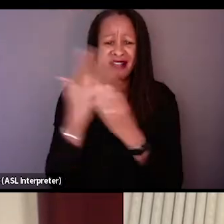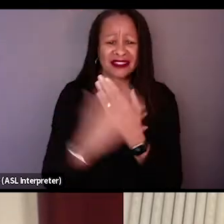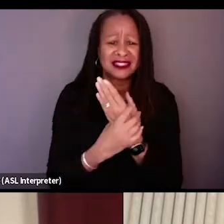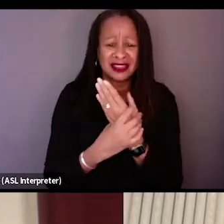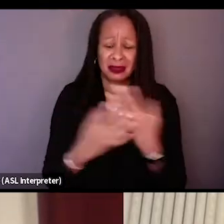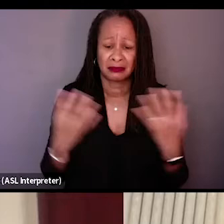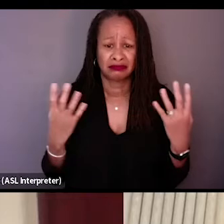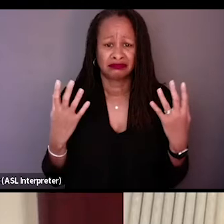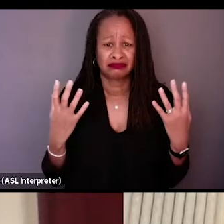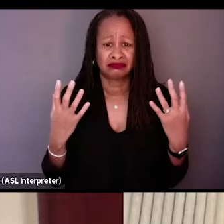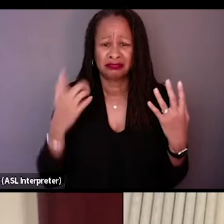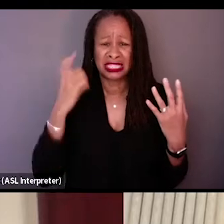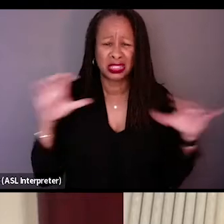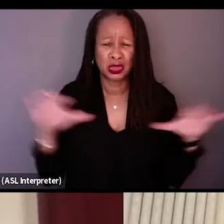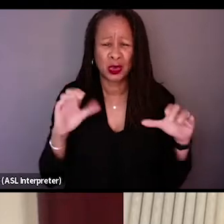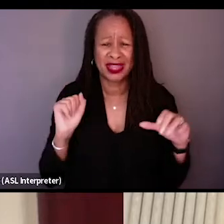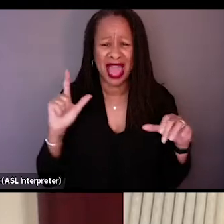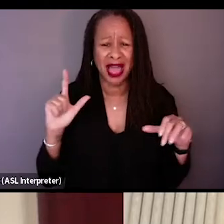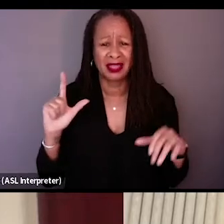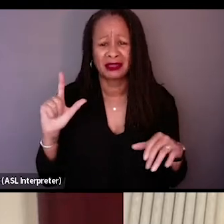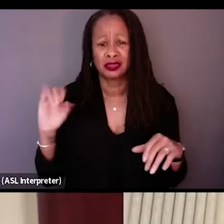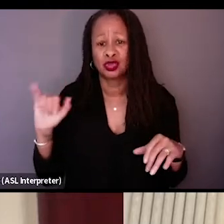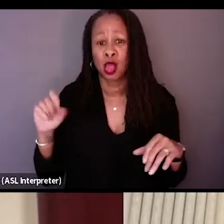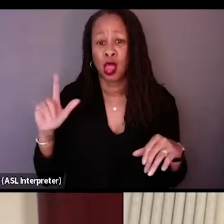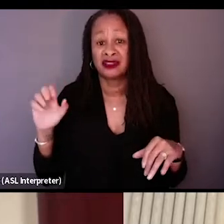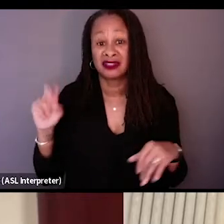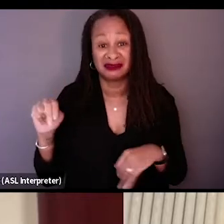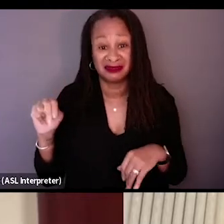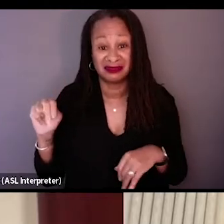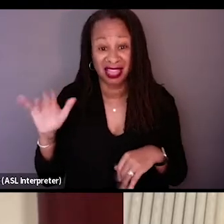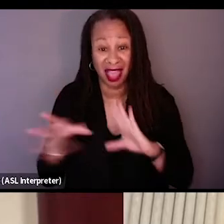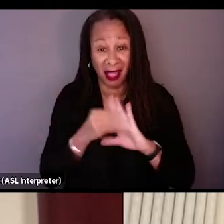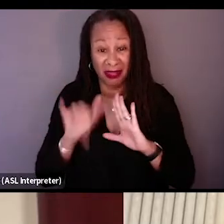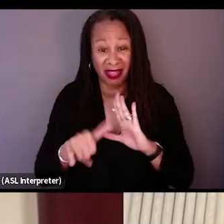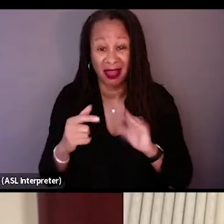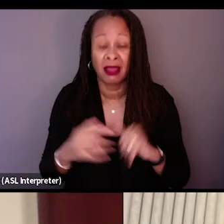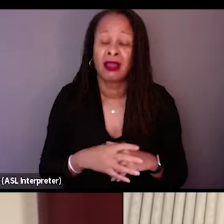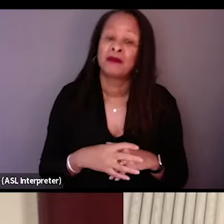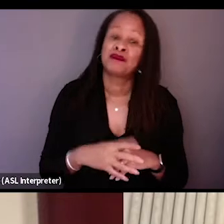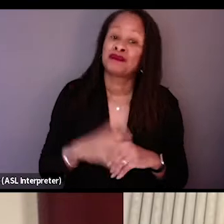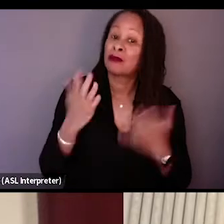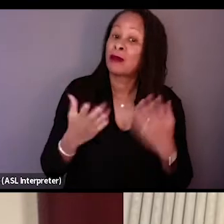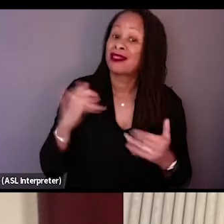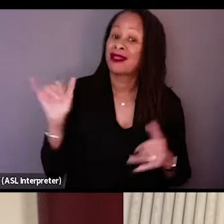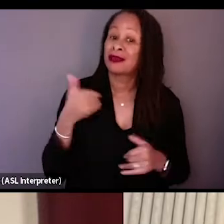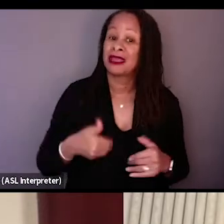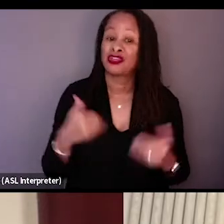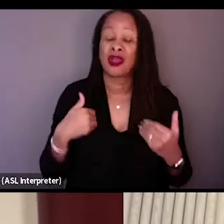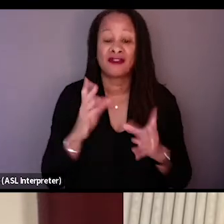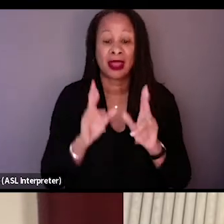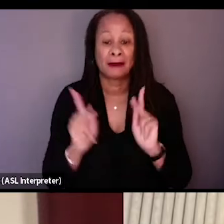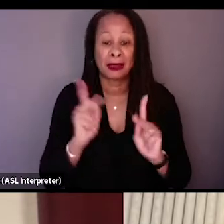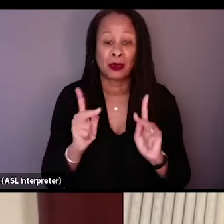because he's doing Al Jolson? I mean, all these kinds of things. And probably like me, you have people in your family who are